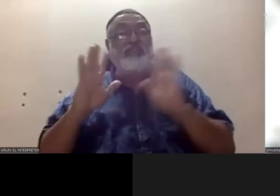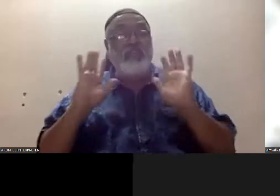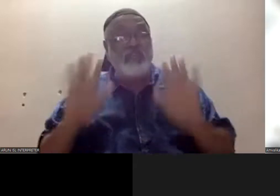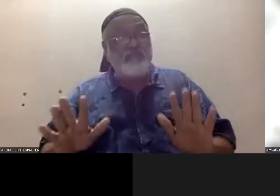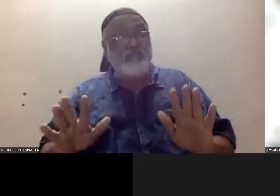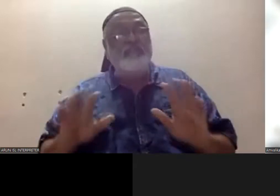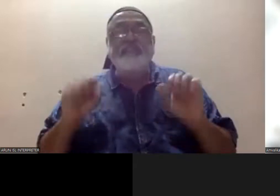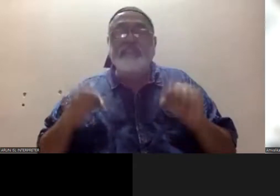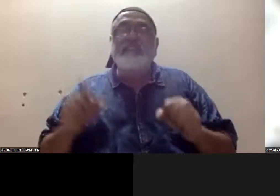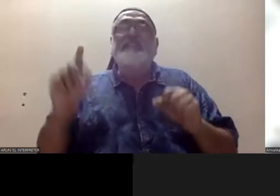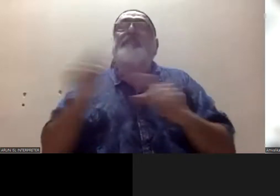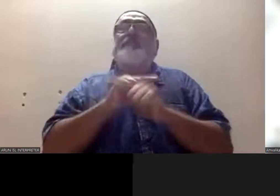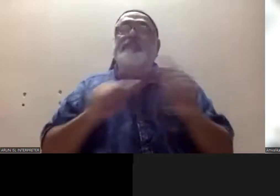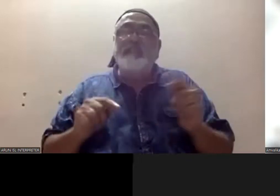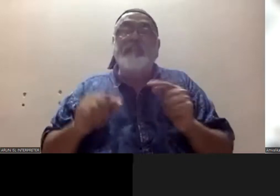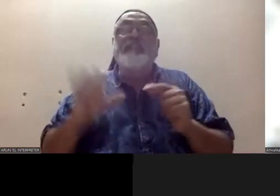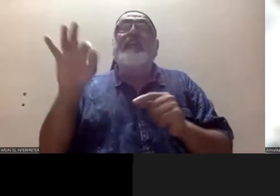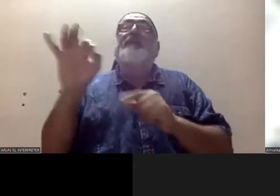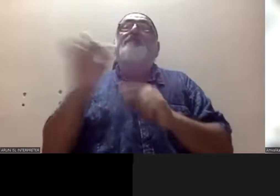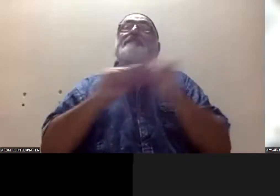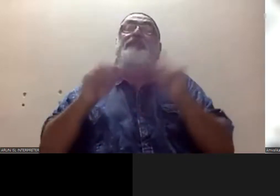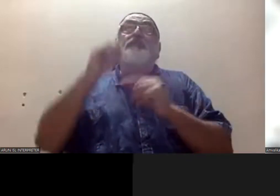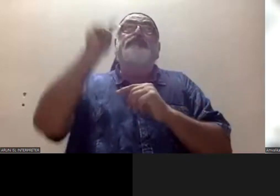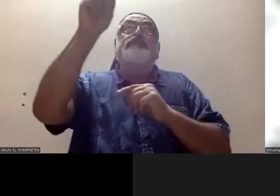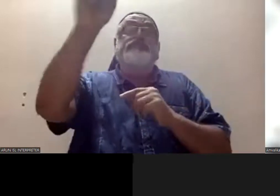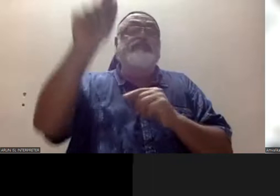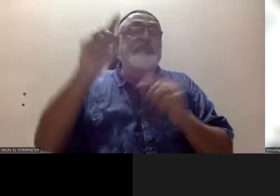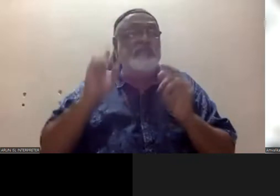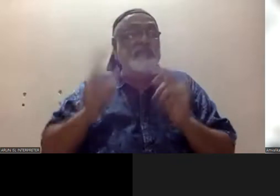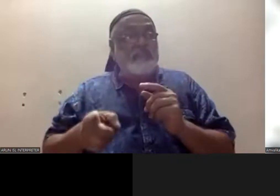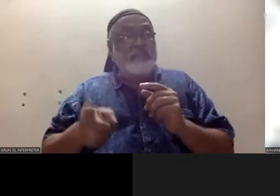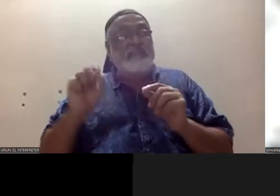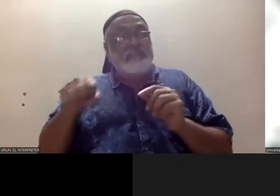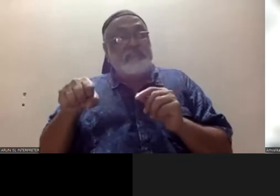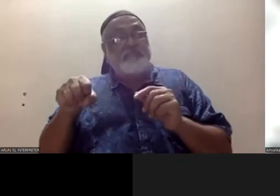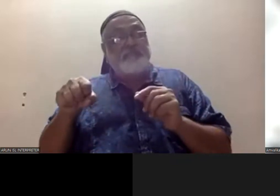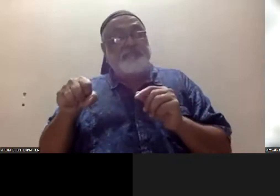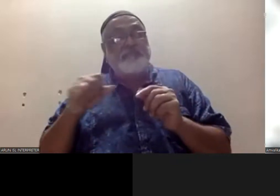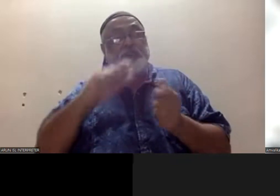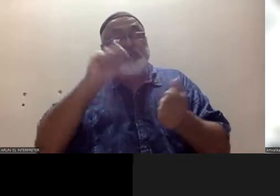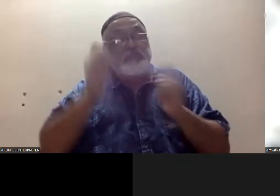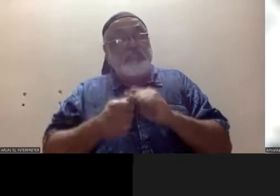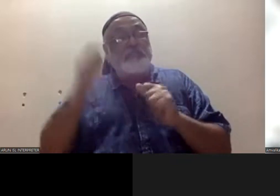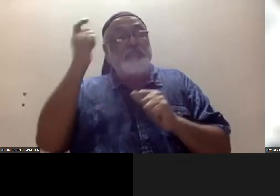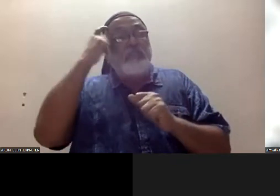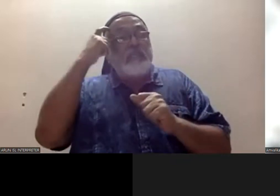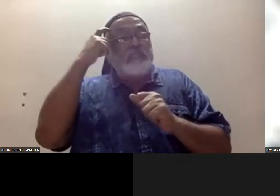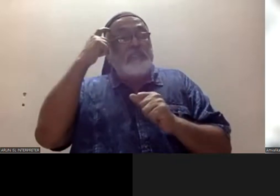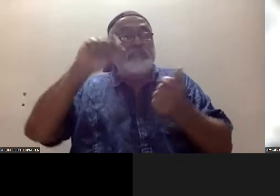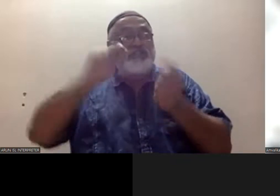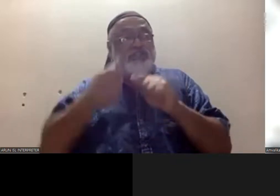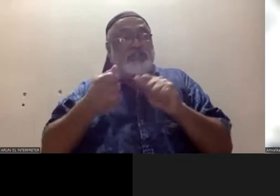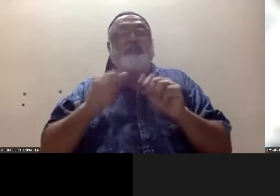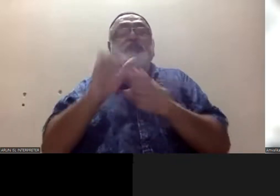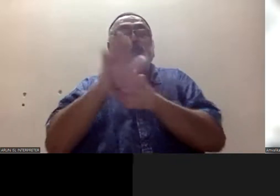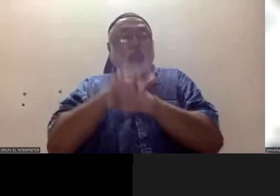only achieved 10% and we are still 90% to go. We are on the road to changing mindsets, but it's a slow process.